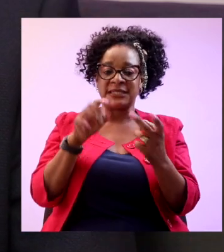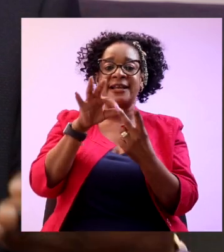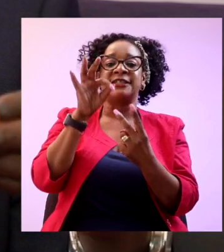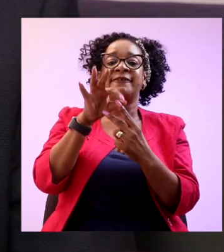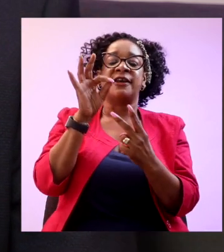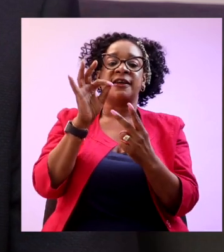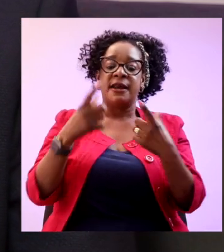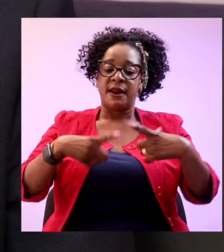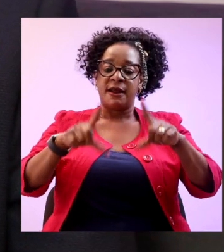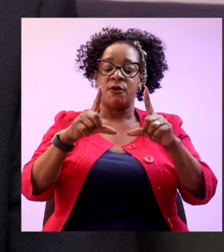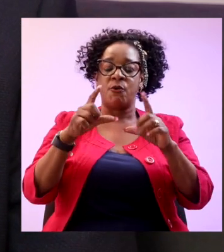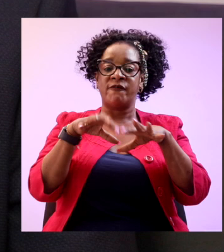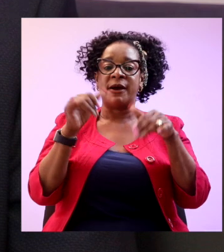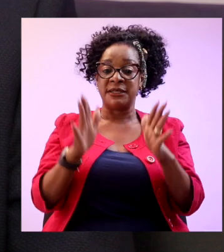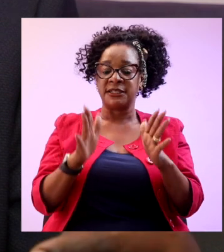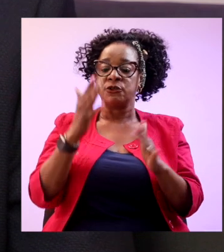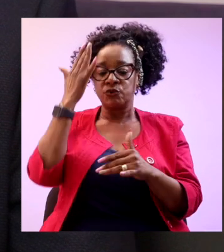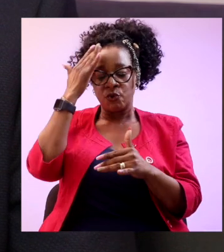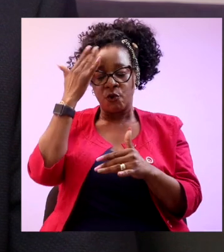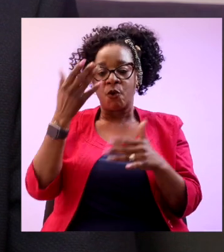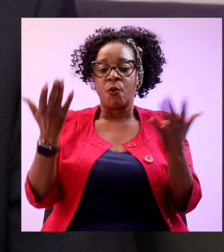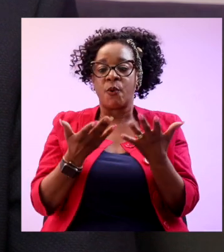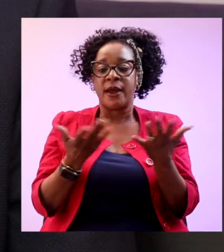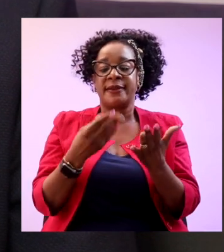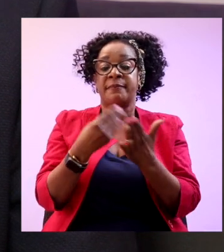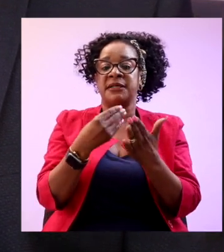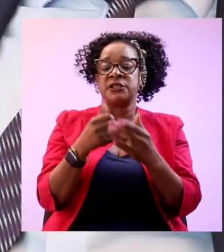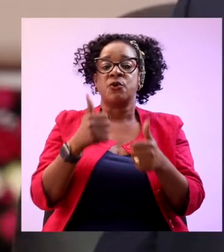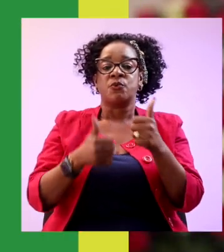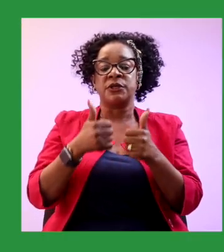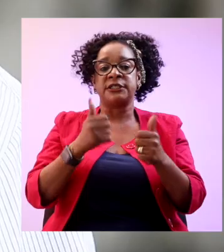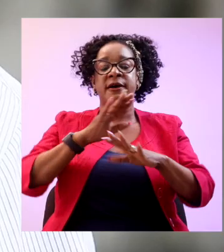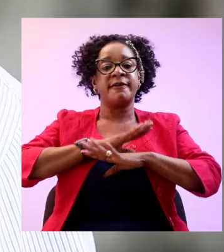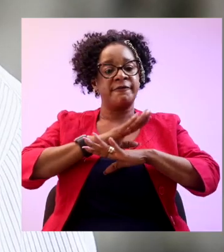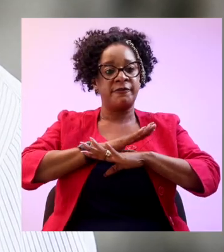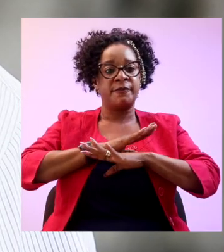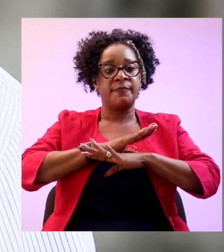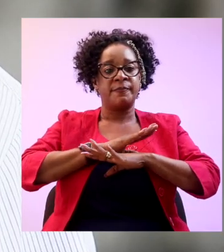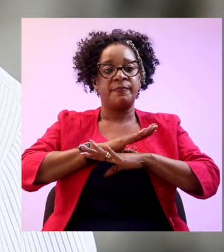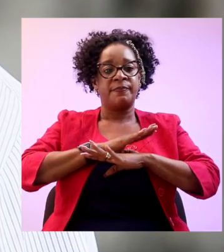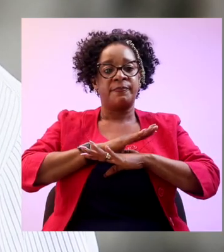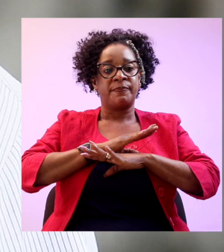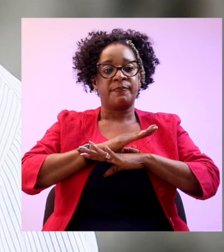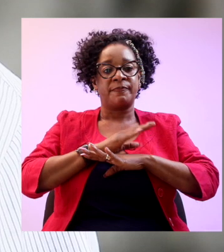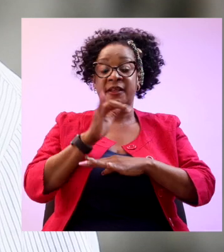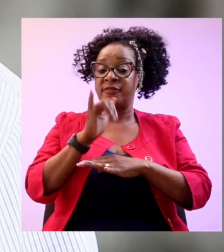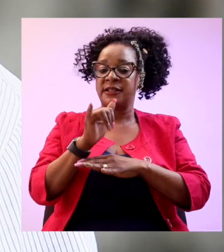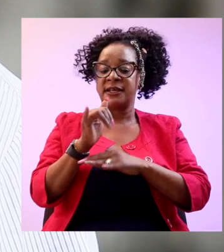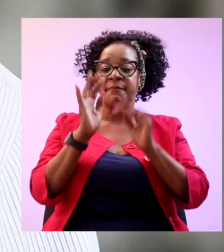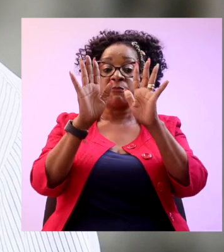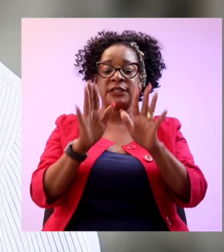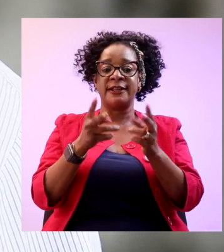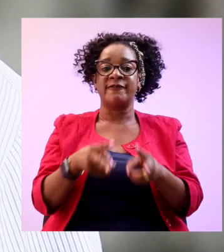market, allow farmers to know where the market and the prices that are attractive to the farmer. Every player is important in this value chain,